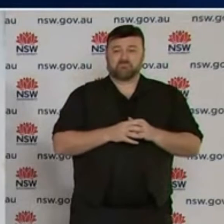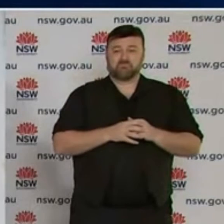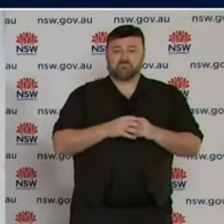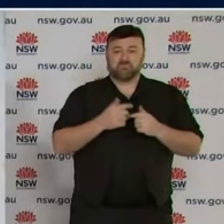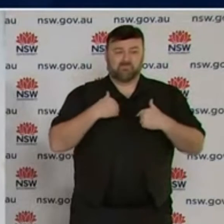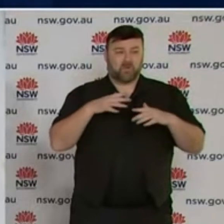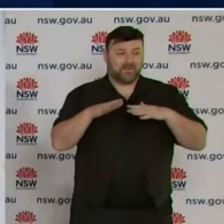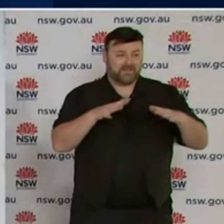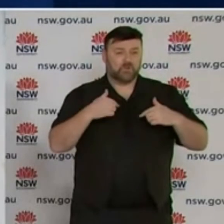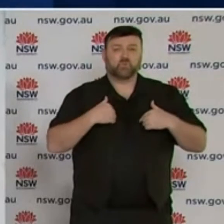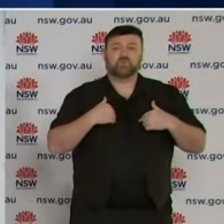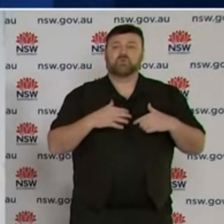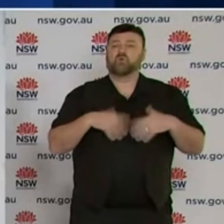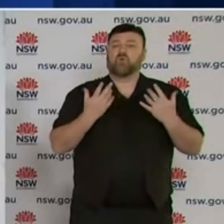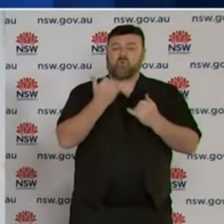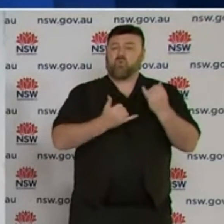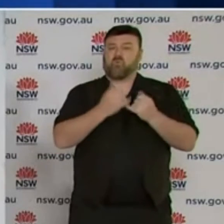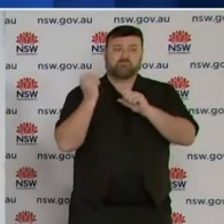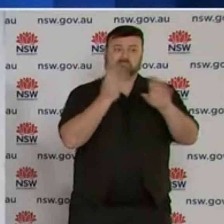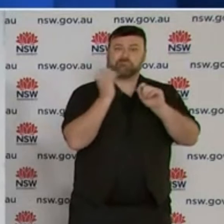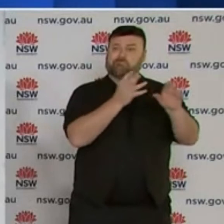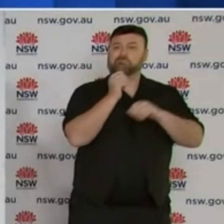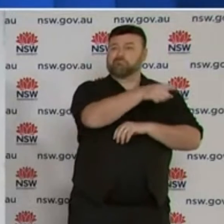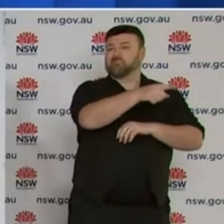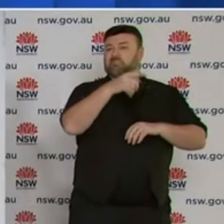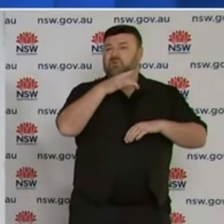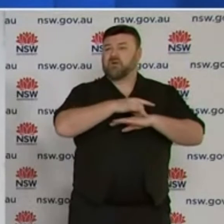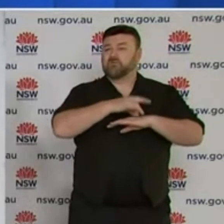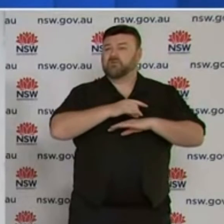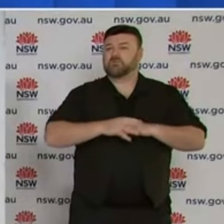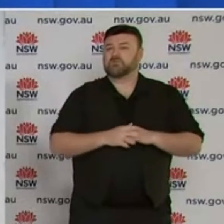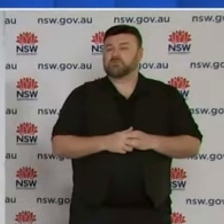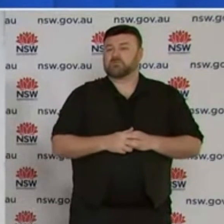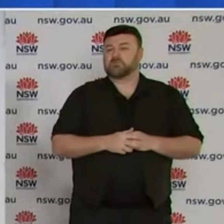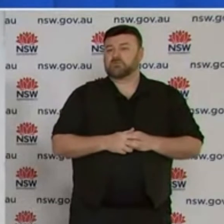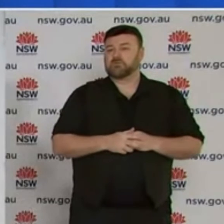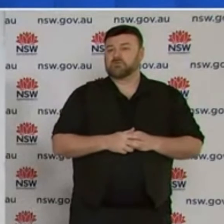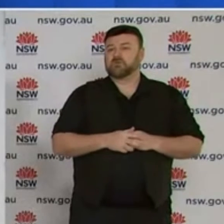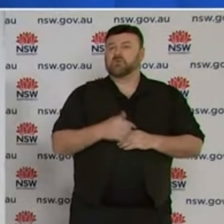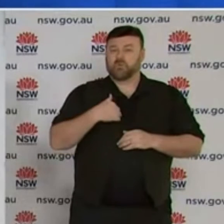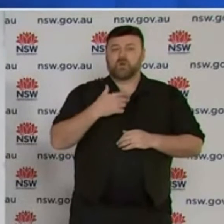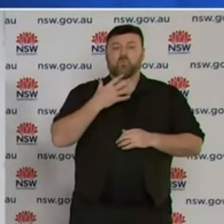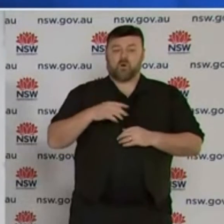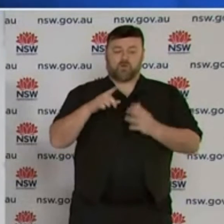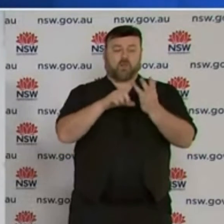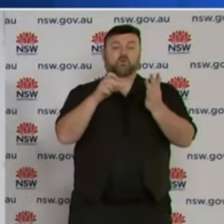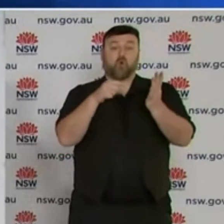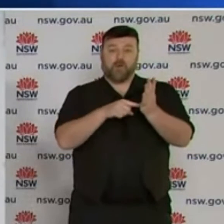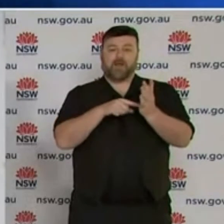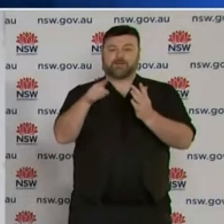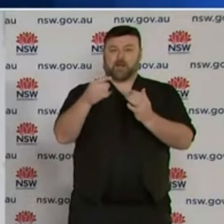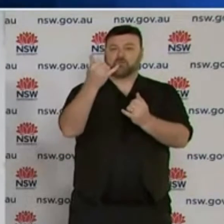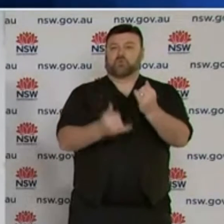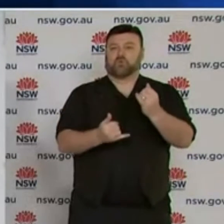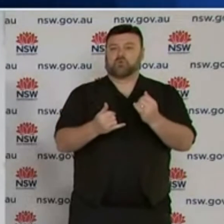have that continue, and certainly after 70% double dose, we don't want that to continue, because we want October to be the worst month. We don't